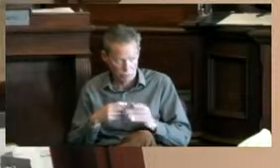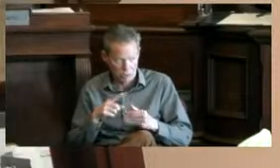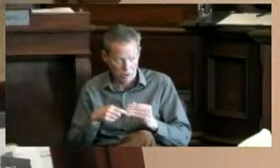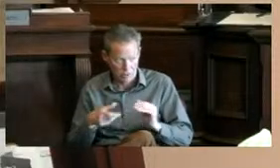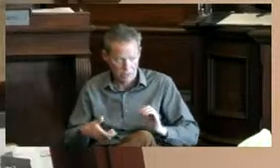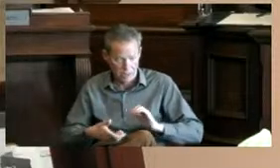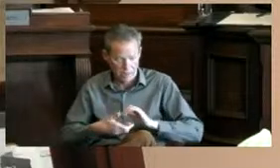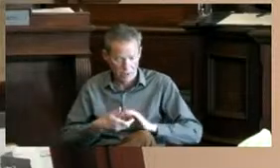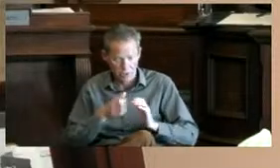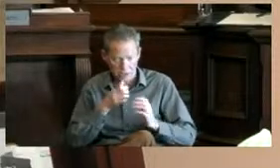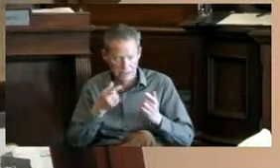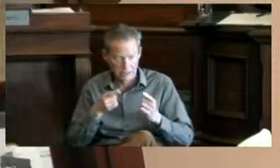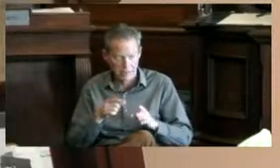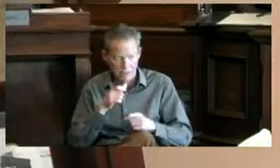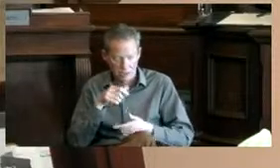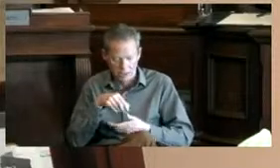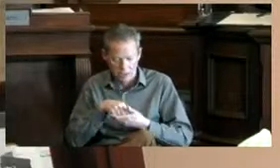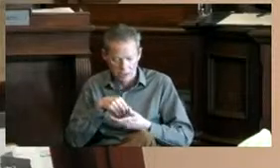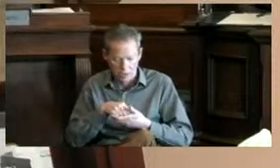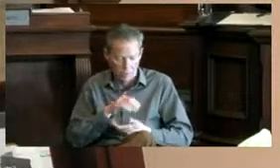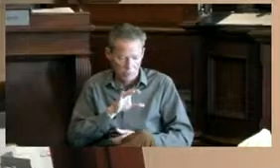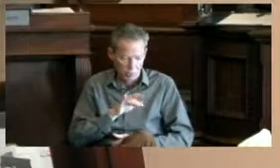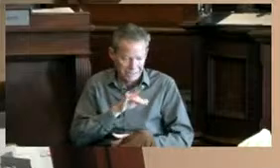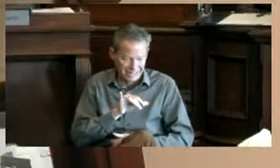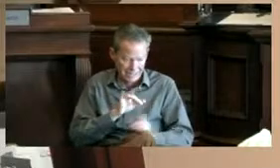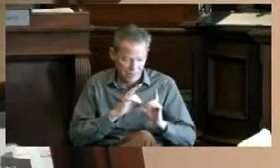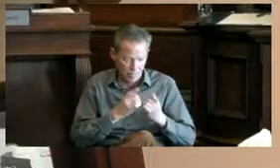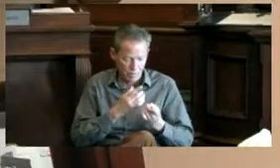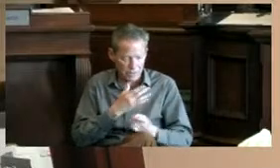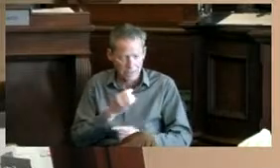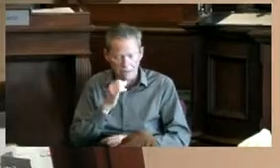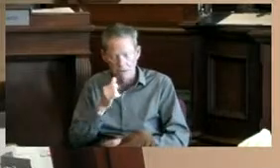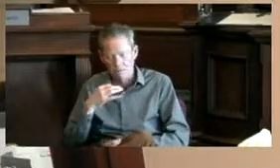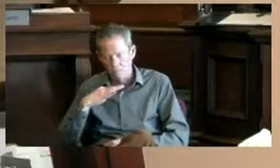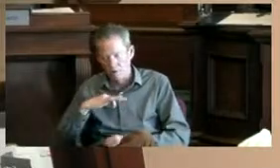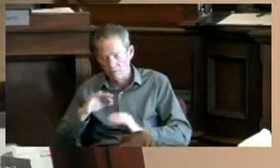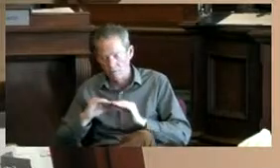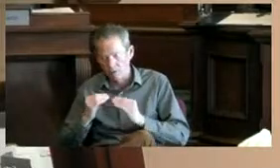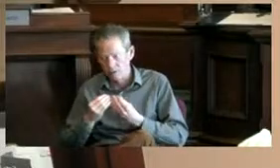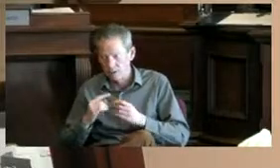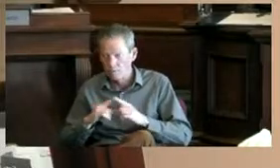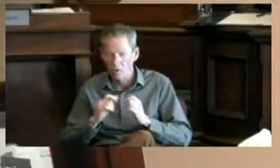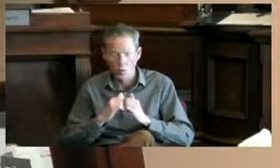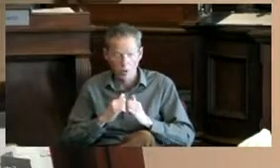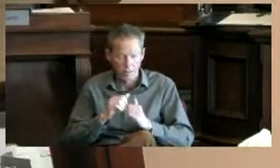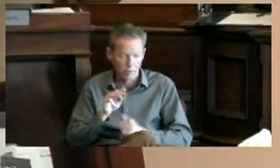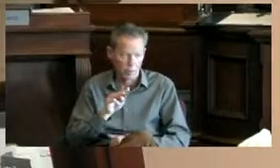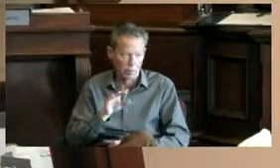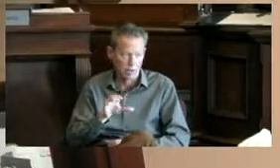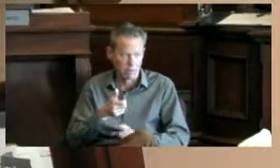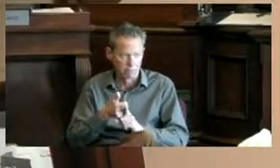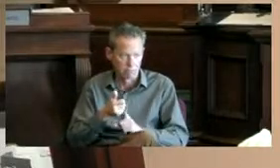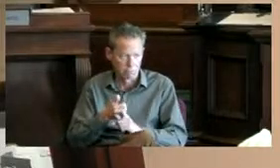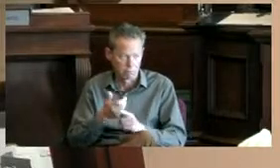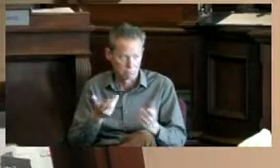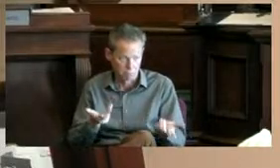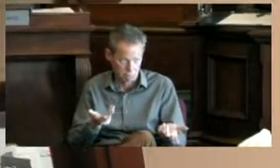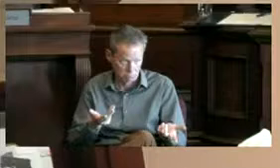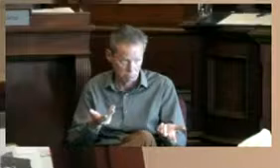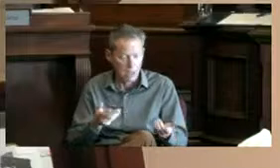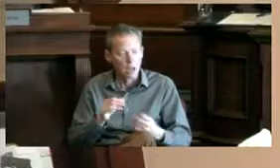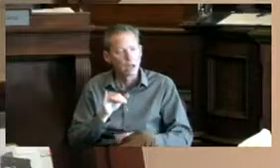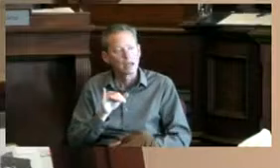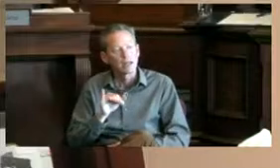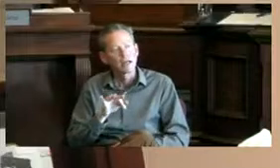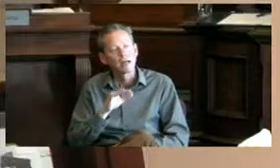happening, not just internally between city departments and the nonprofits, but with Monroe County itself, and if